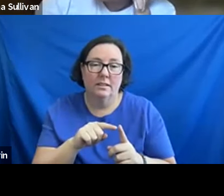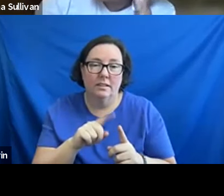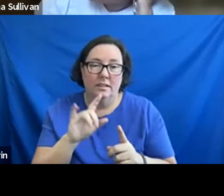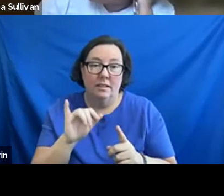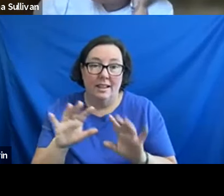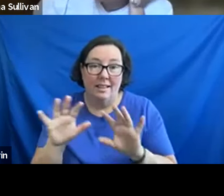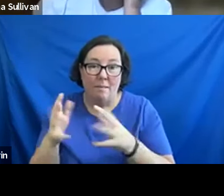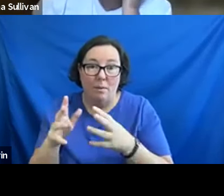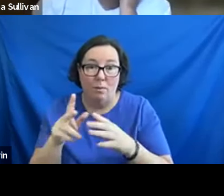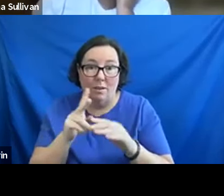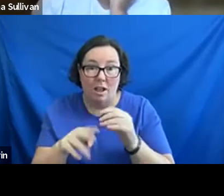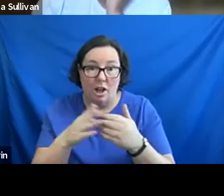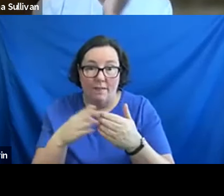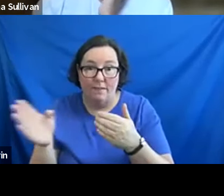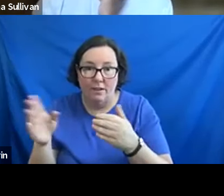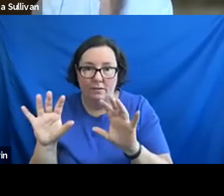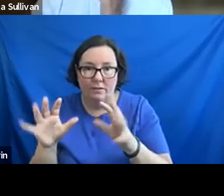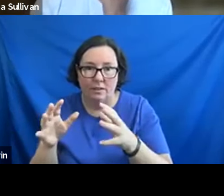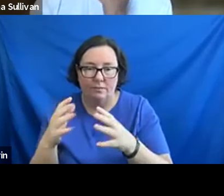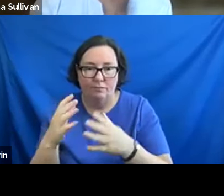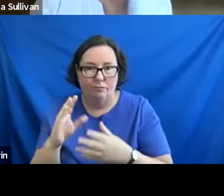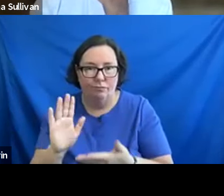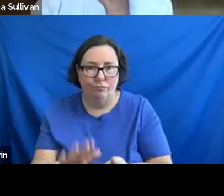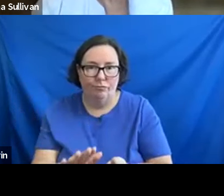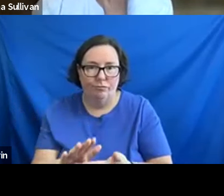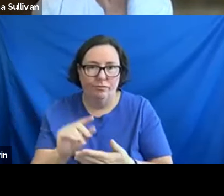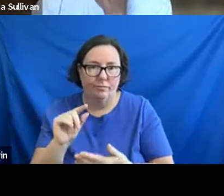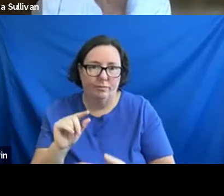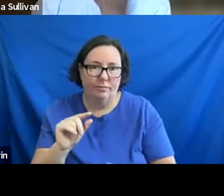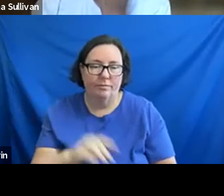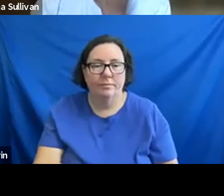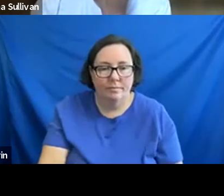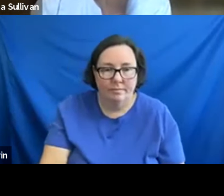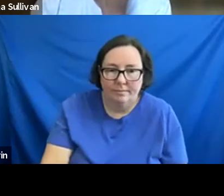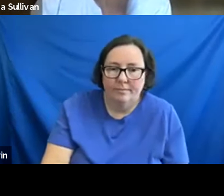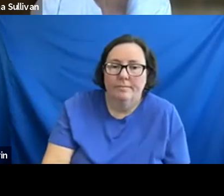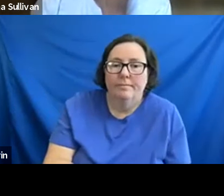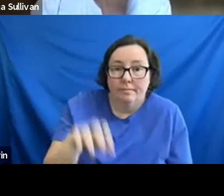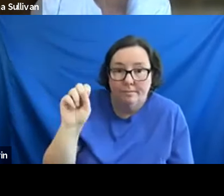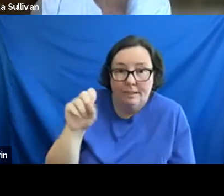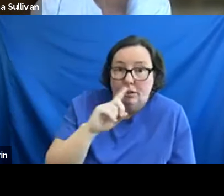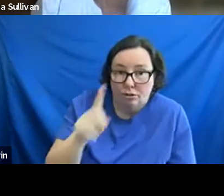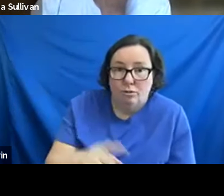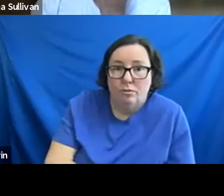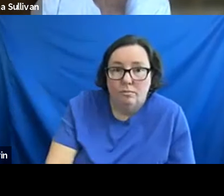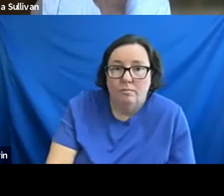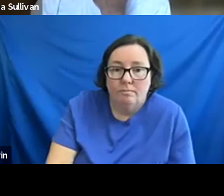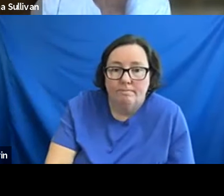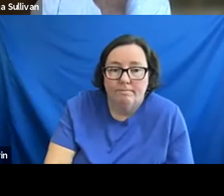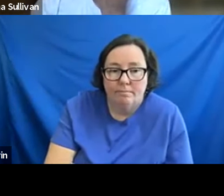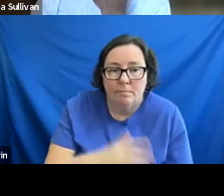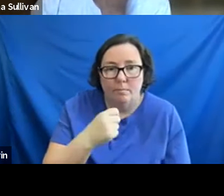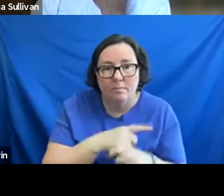that pool will always be smaller. Yes. Okay, just wanted to make